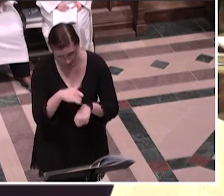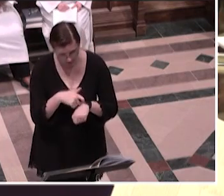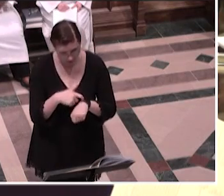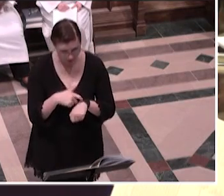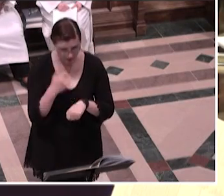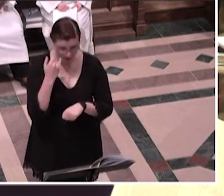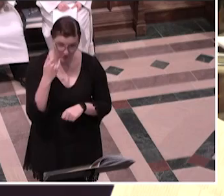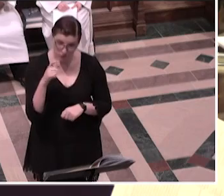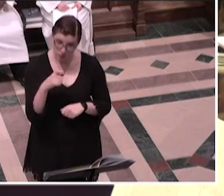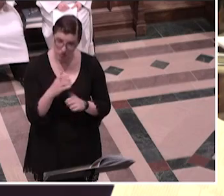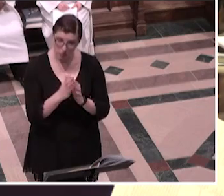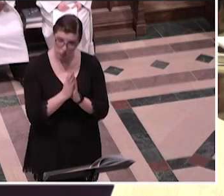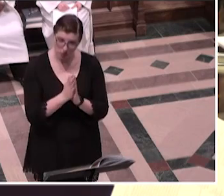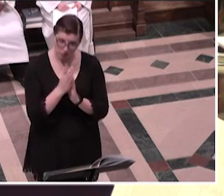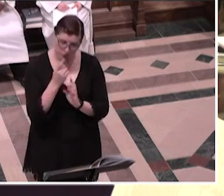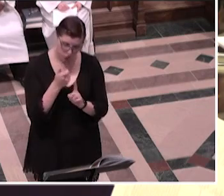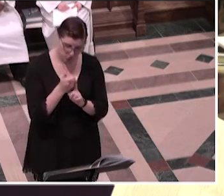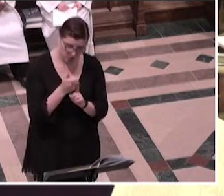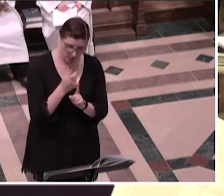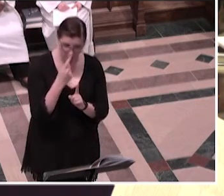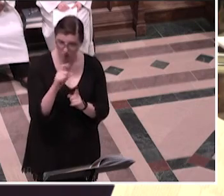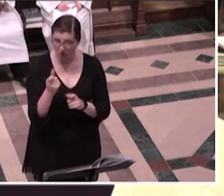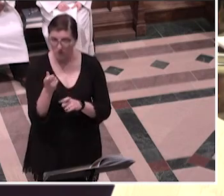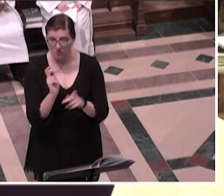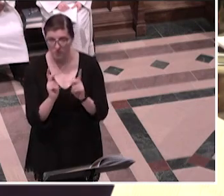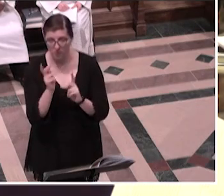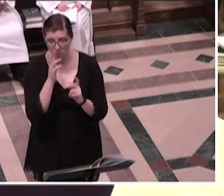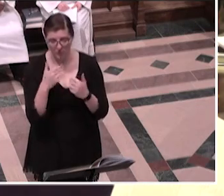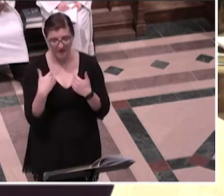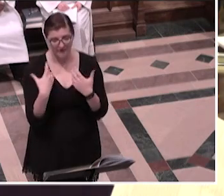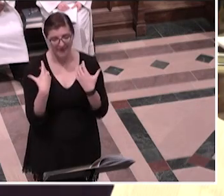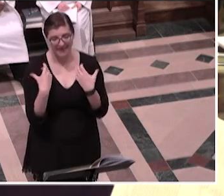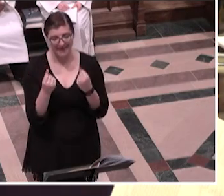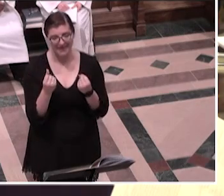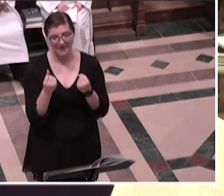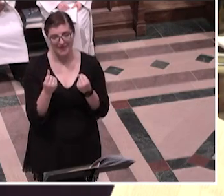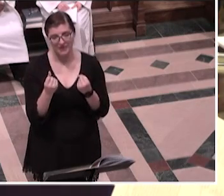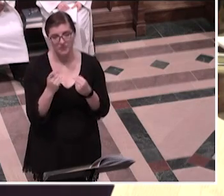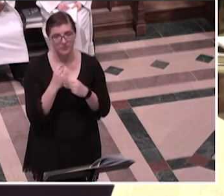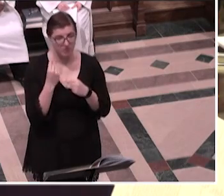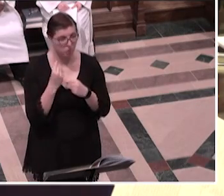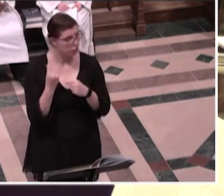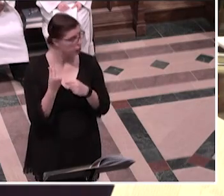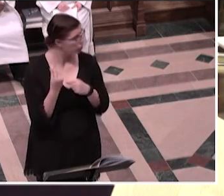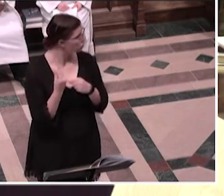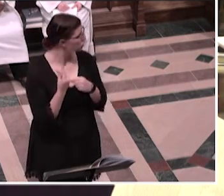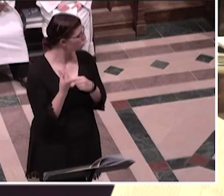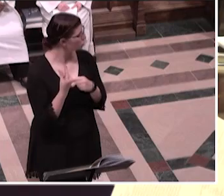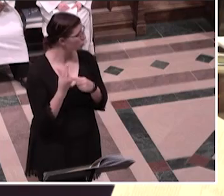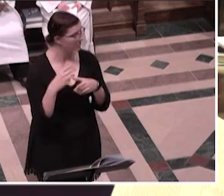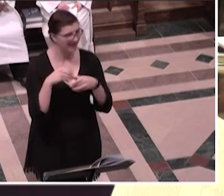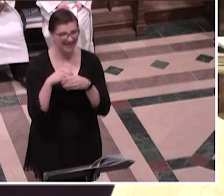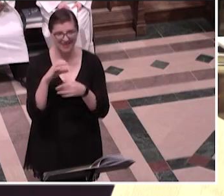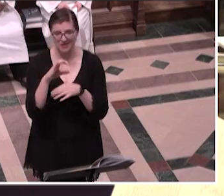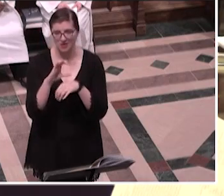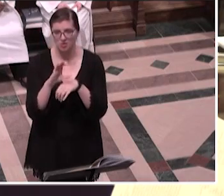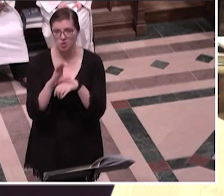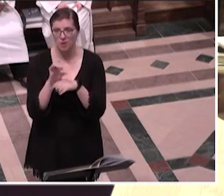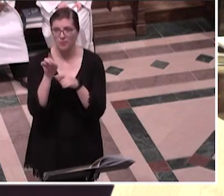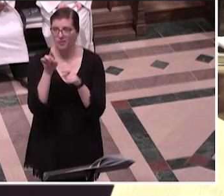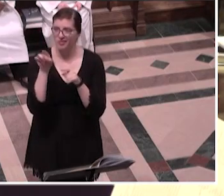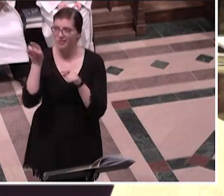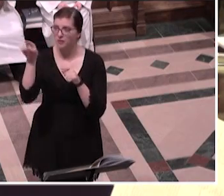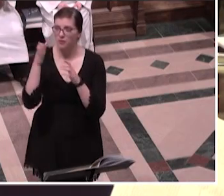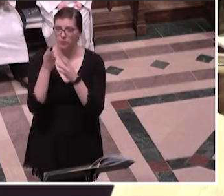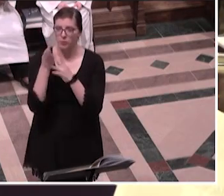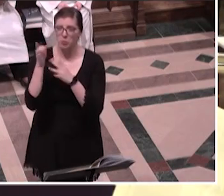in need of prayers for yourself or for others, there will be a healing minister who will be available in War Memorial Chapel, and that's right kind of through the